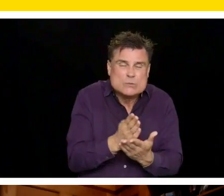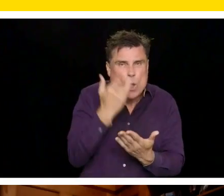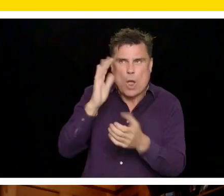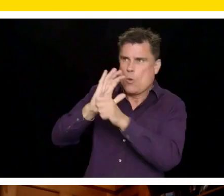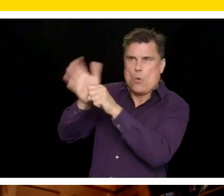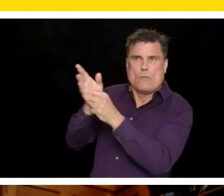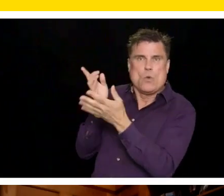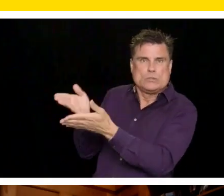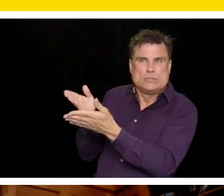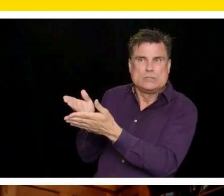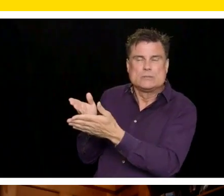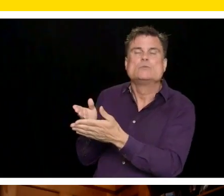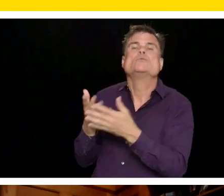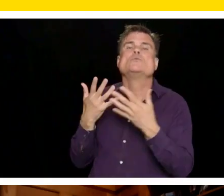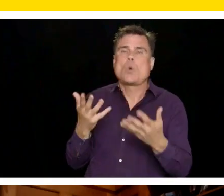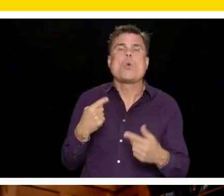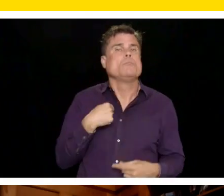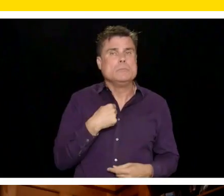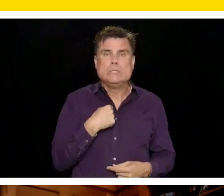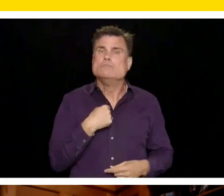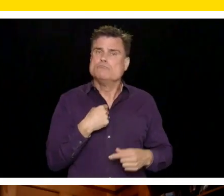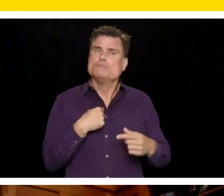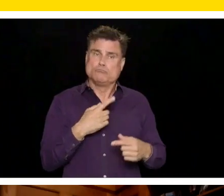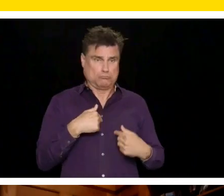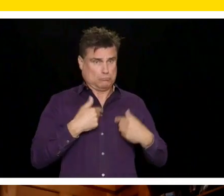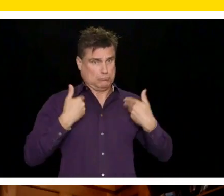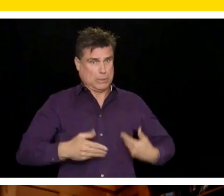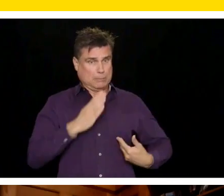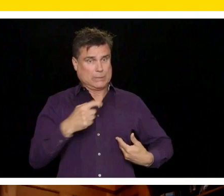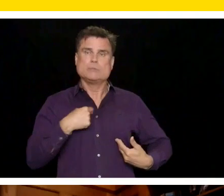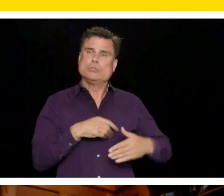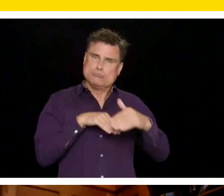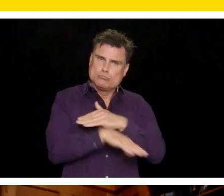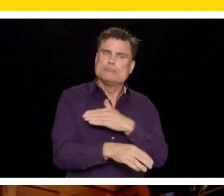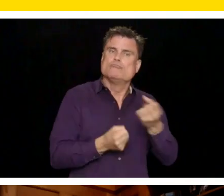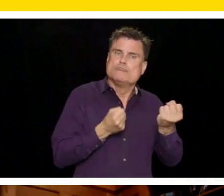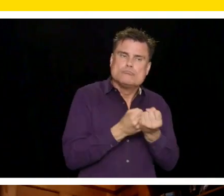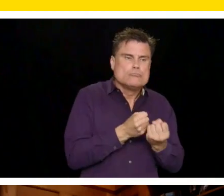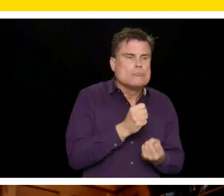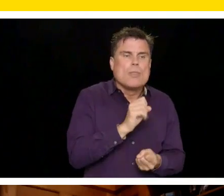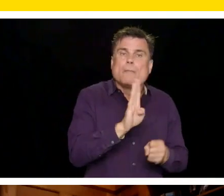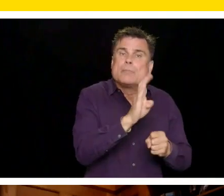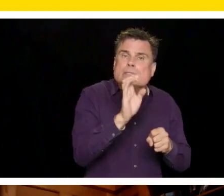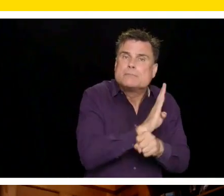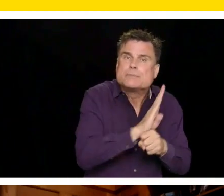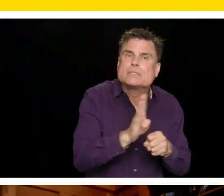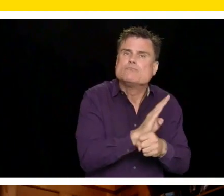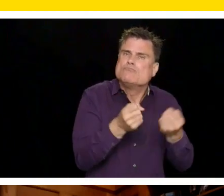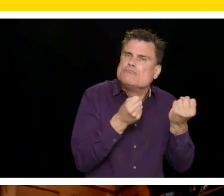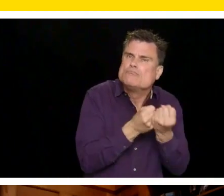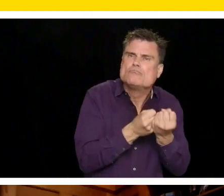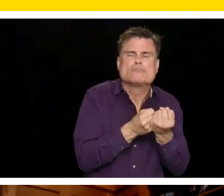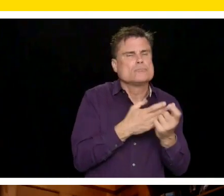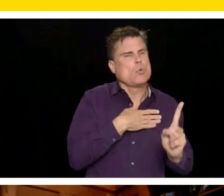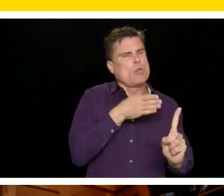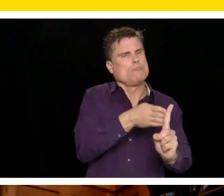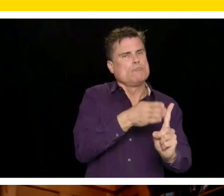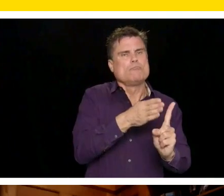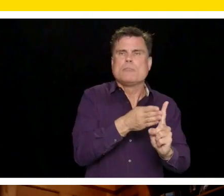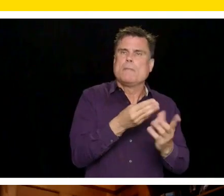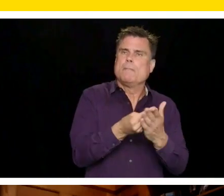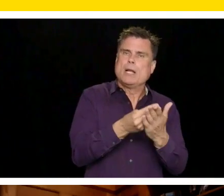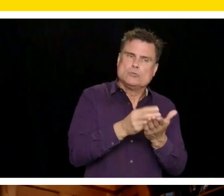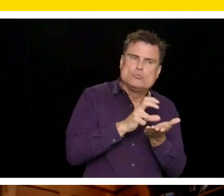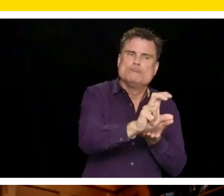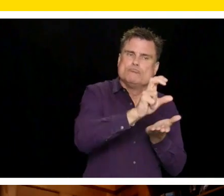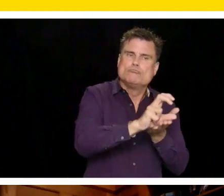do, we can take, is to shop local and make sure that, you know, you're keeping those dollars in the community, keeping those small